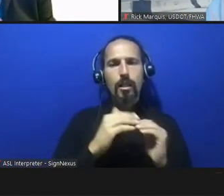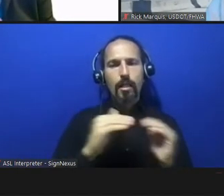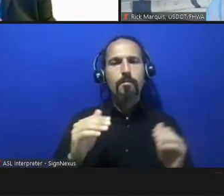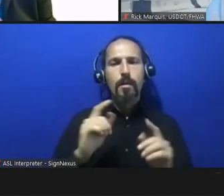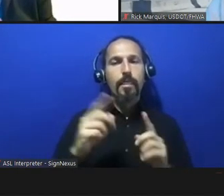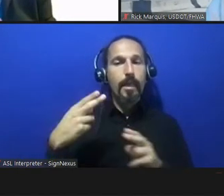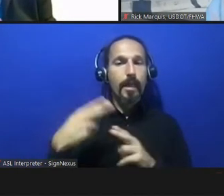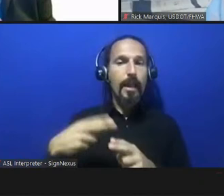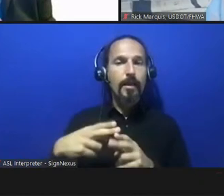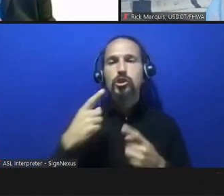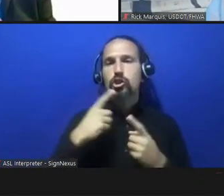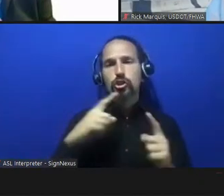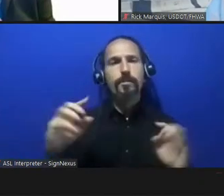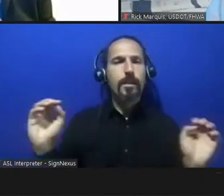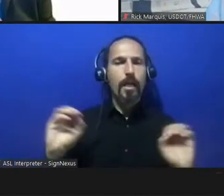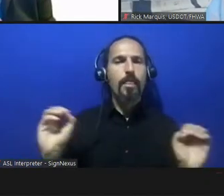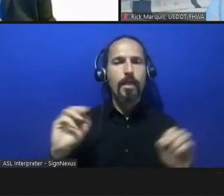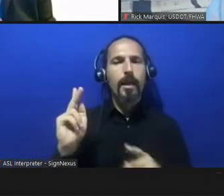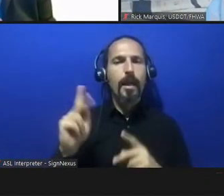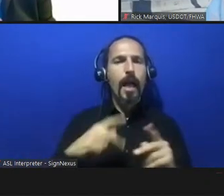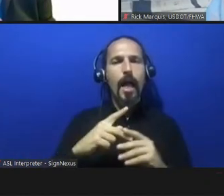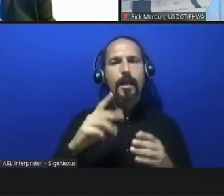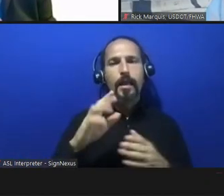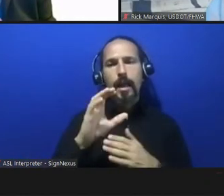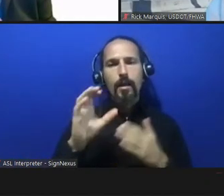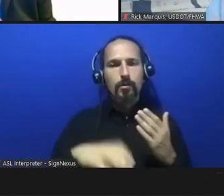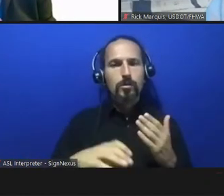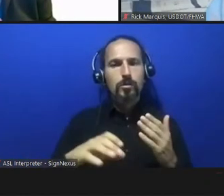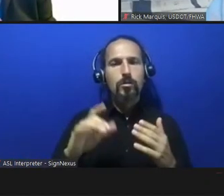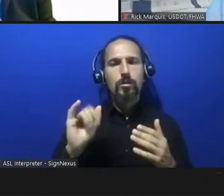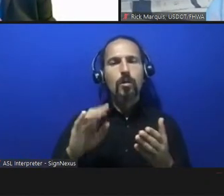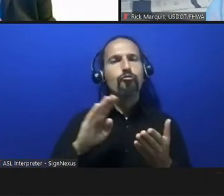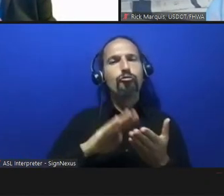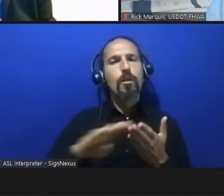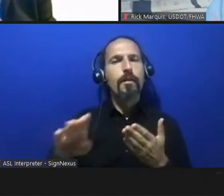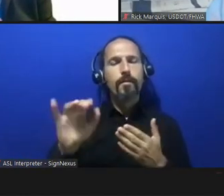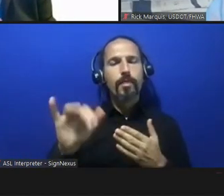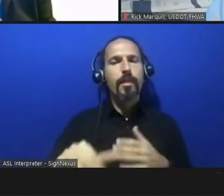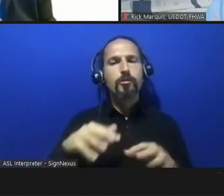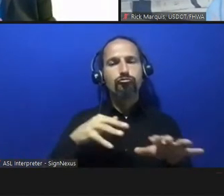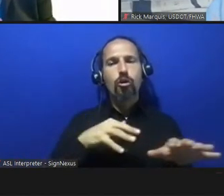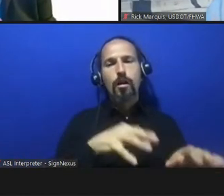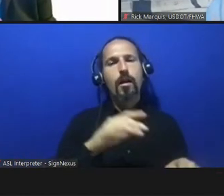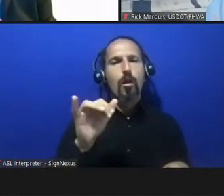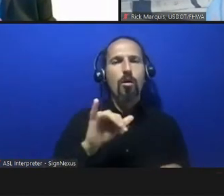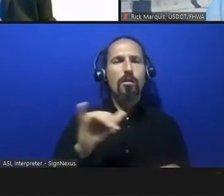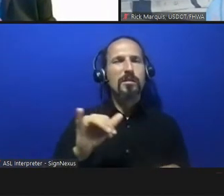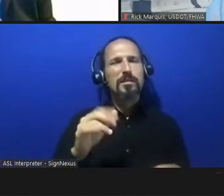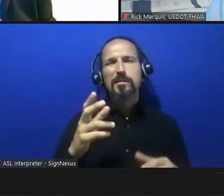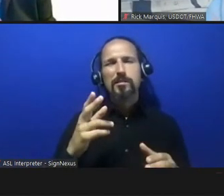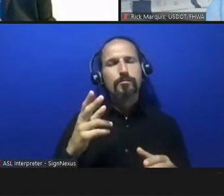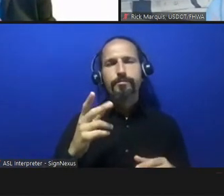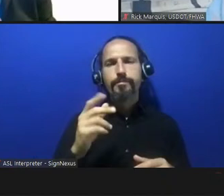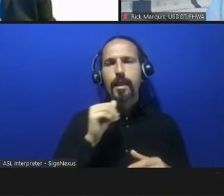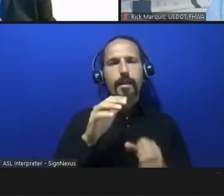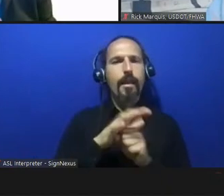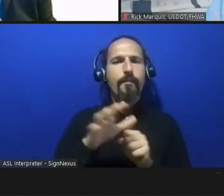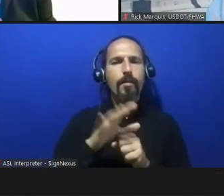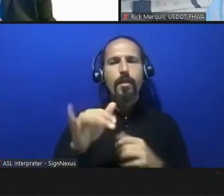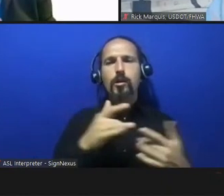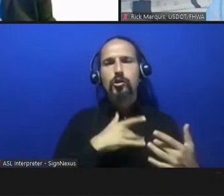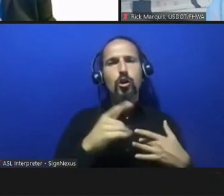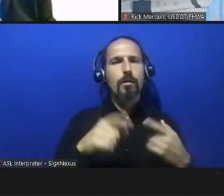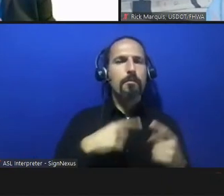name it achieves nothing of any consequence with relieving congestion it even falls short of its claims concerning the